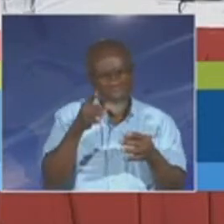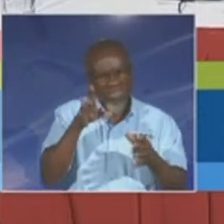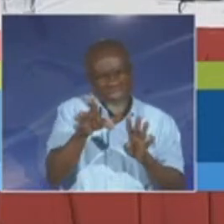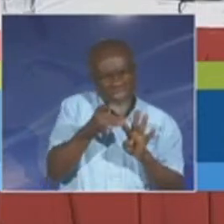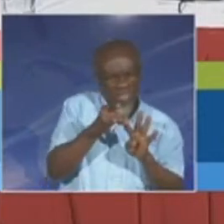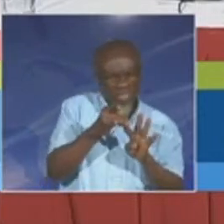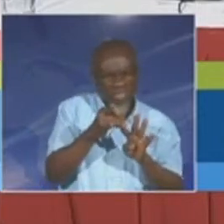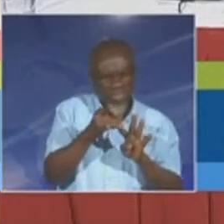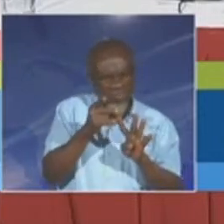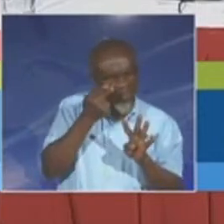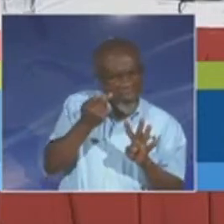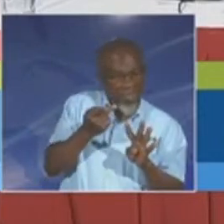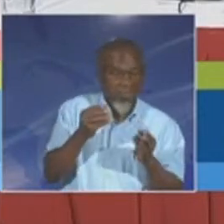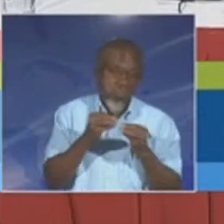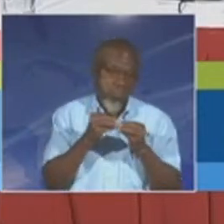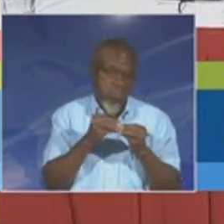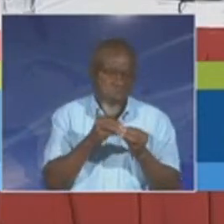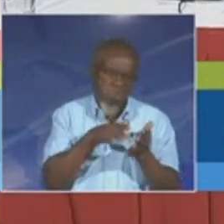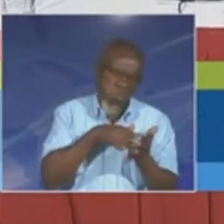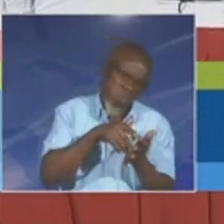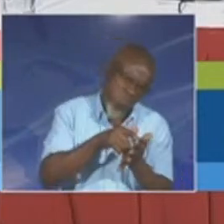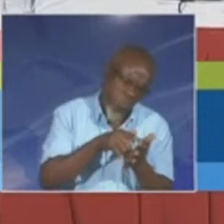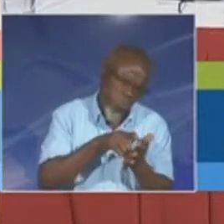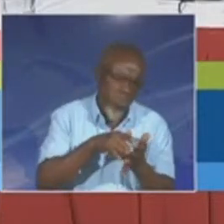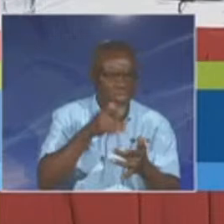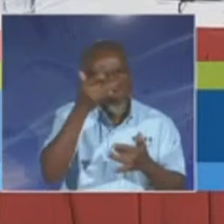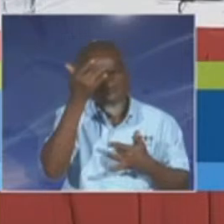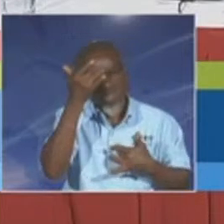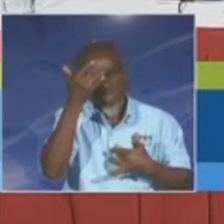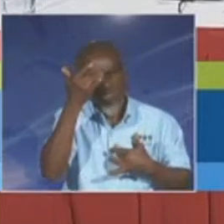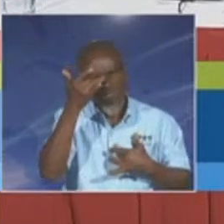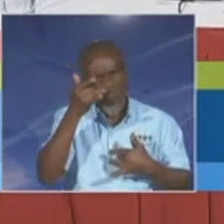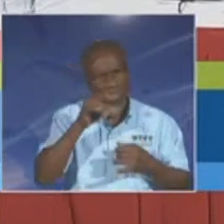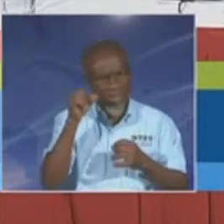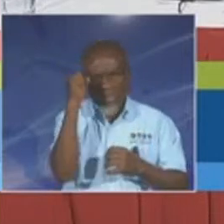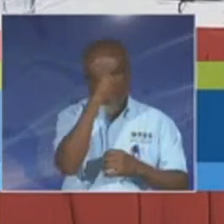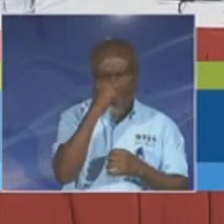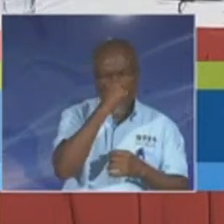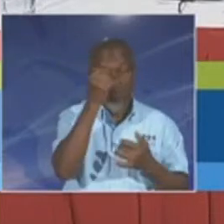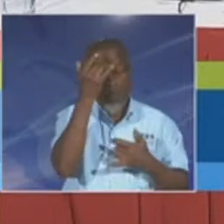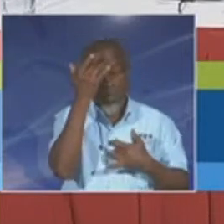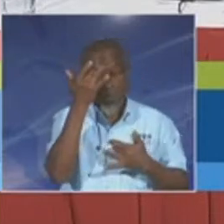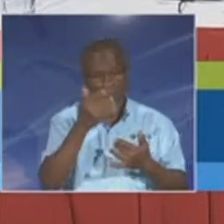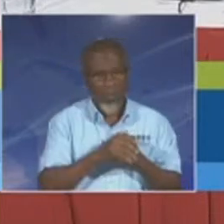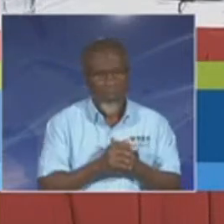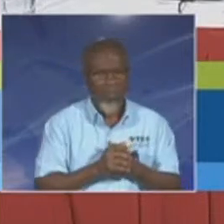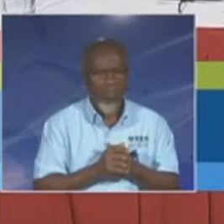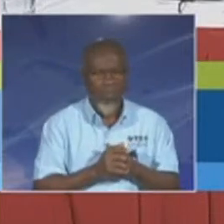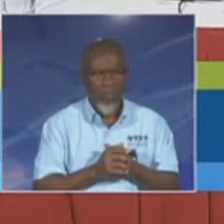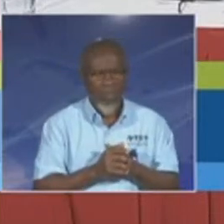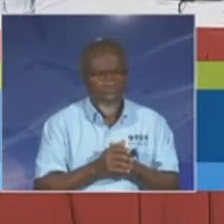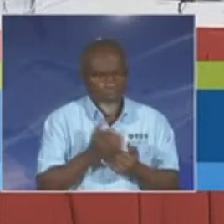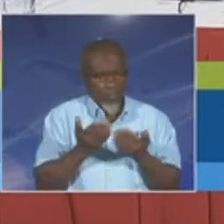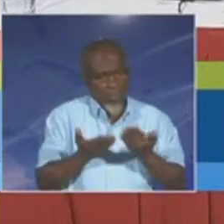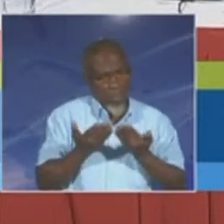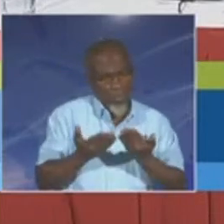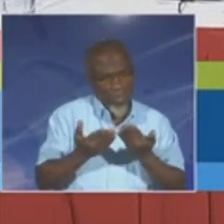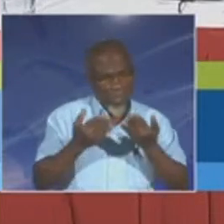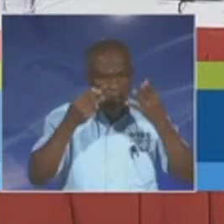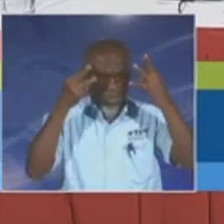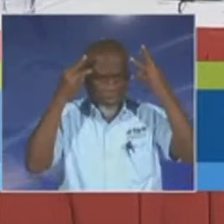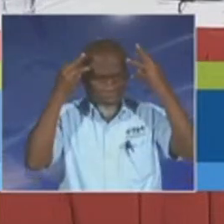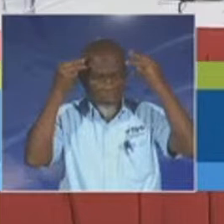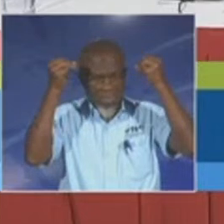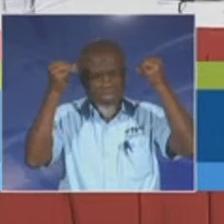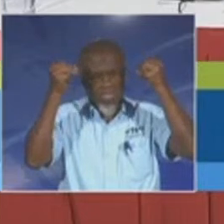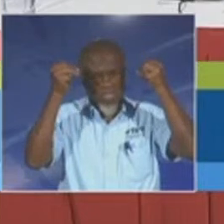for testing. But I mean, from a ministry perspective and one that is tasked with policy and